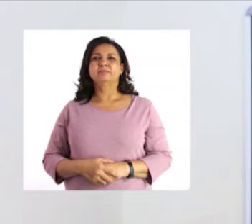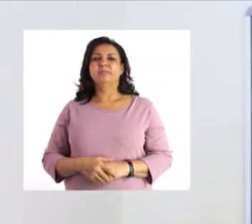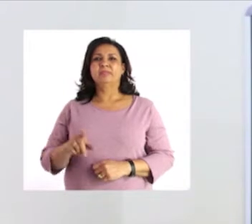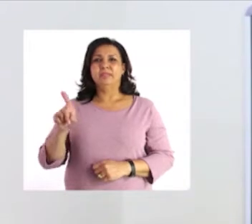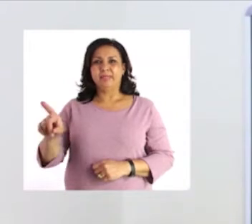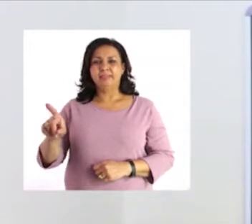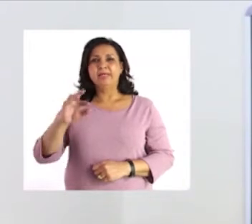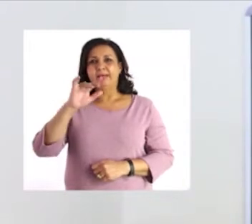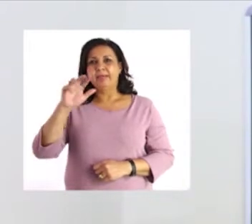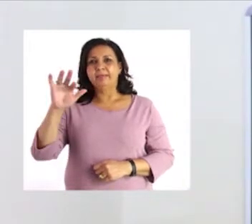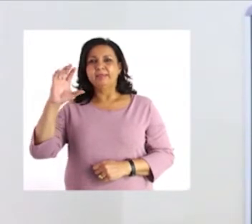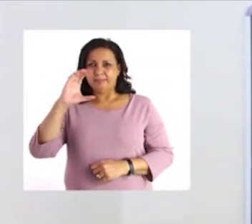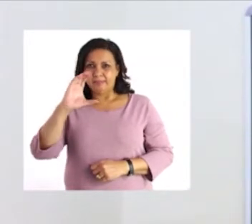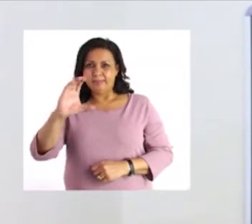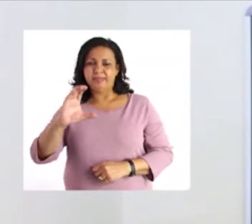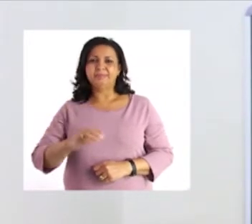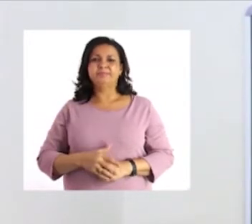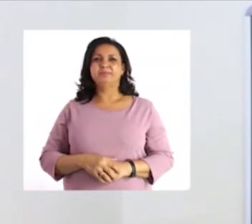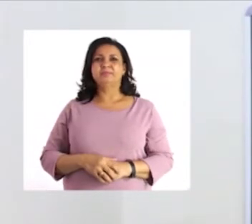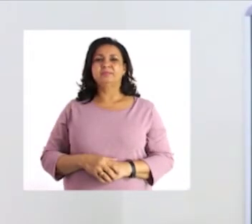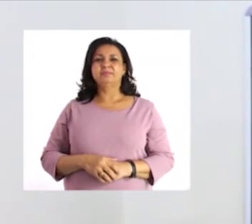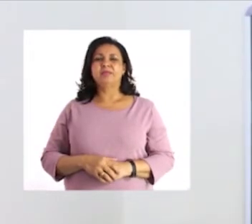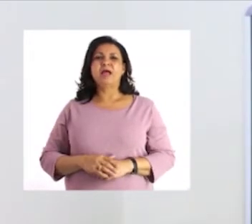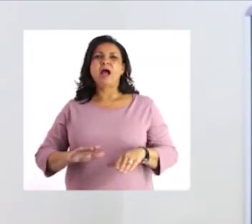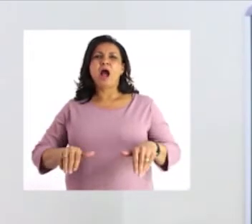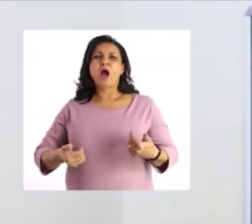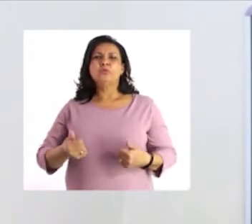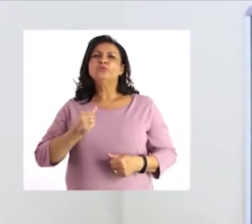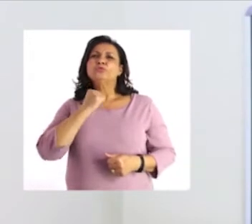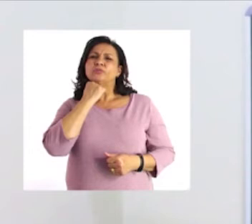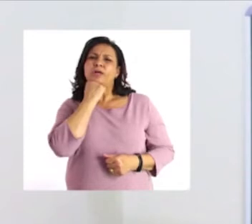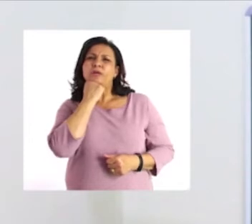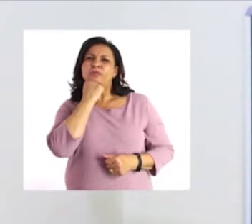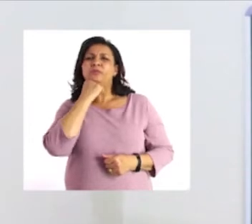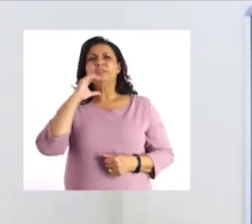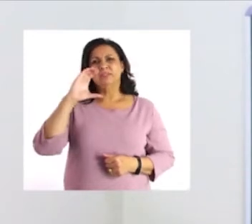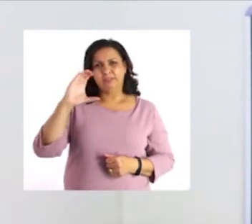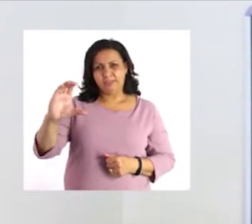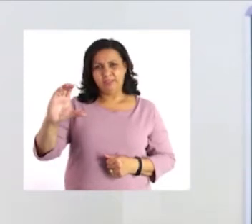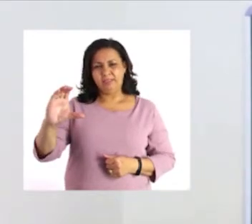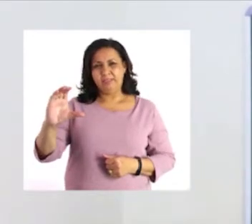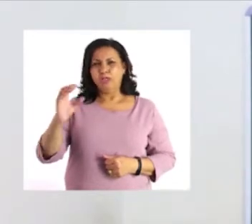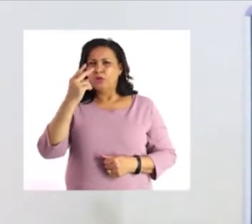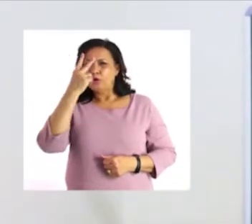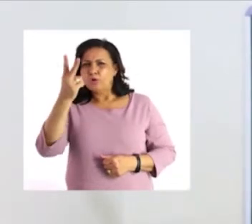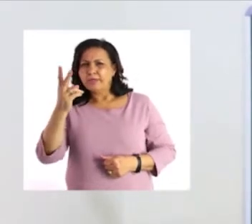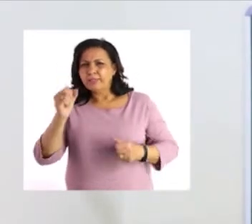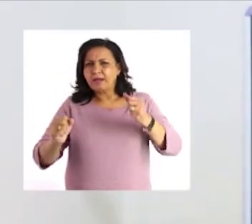letter C. Now let's learn how to sound letter C. Let's look at